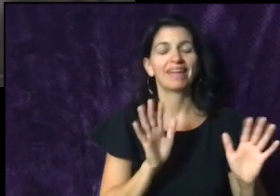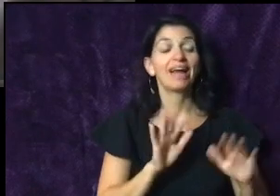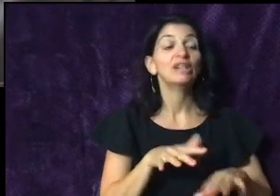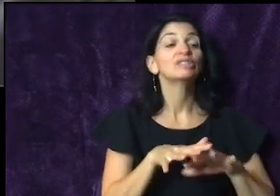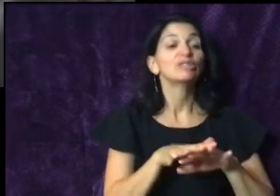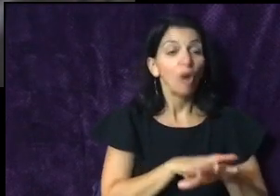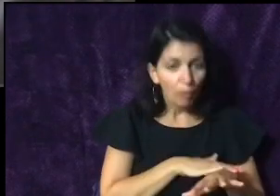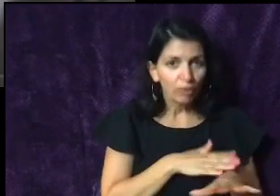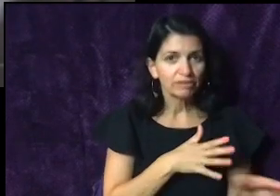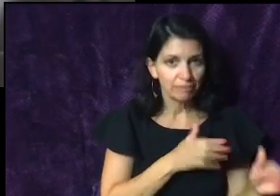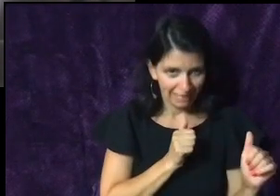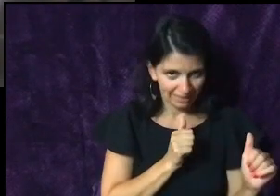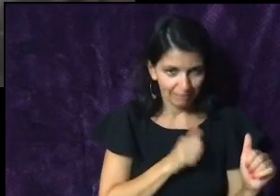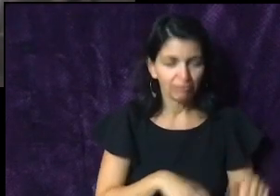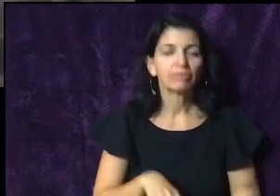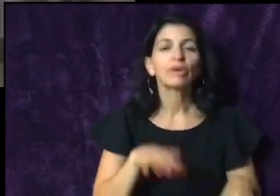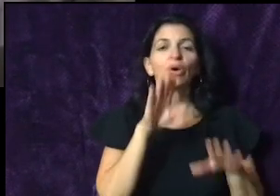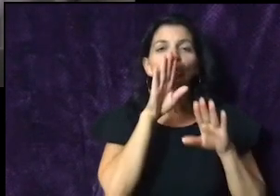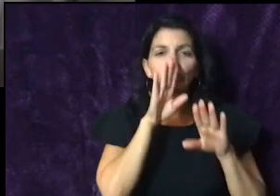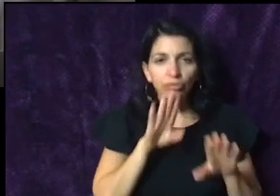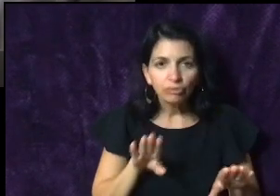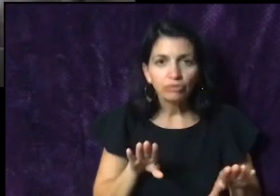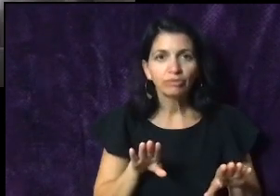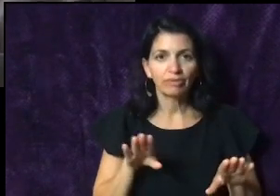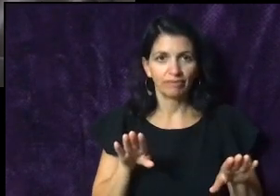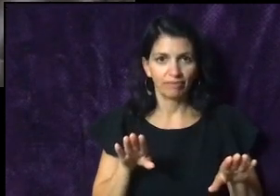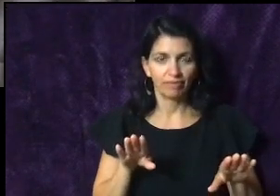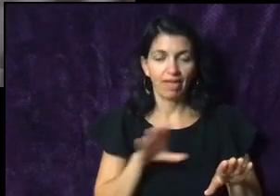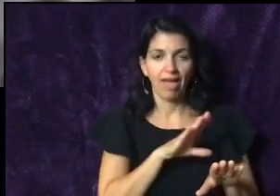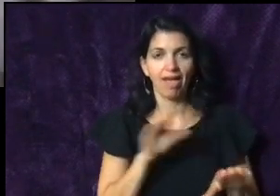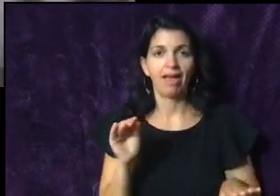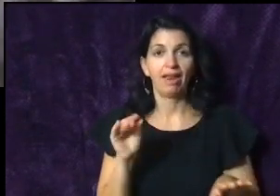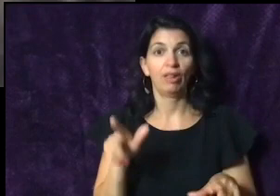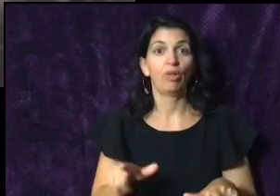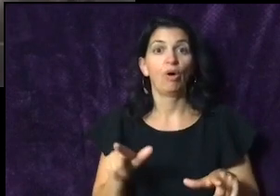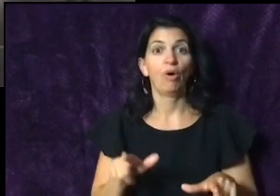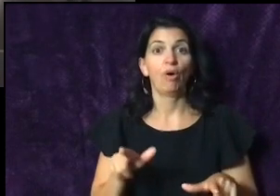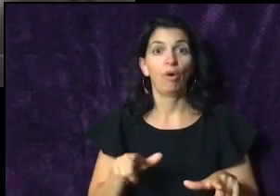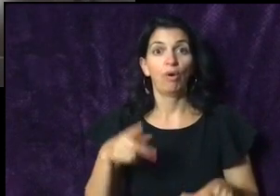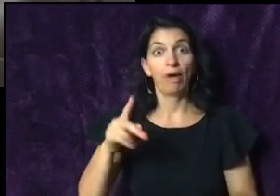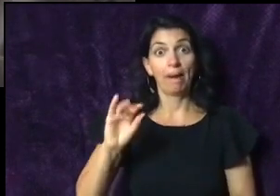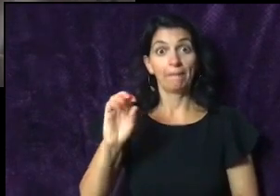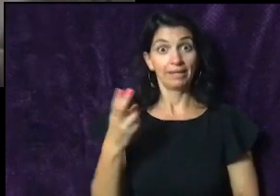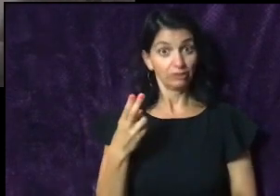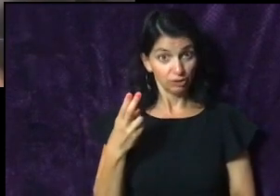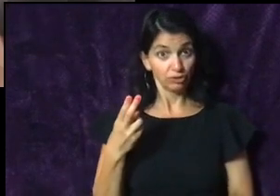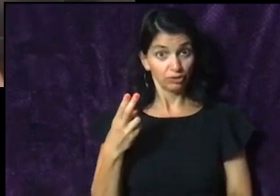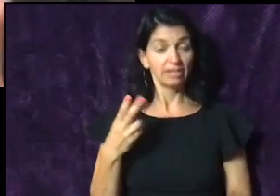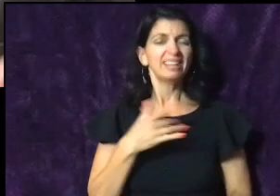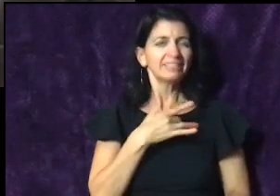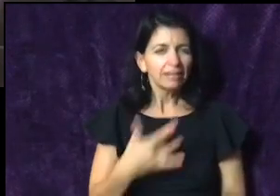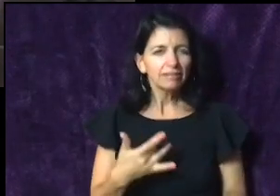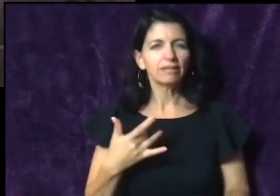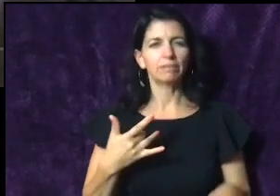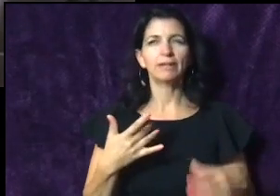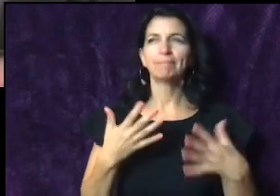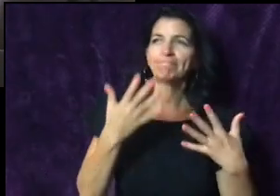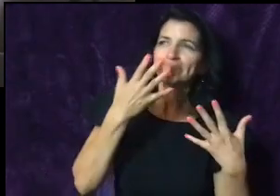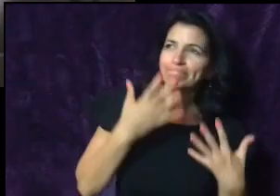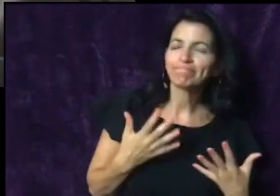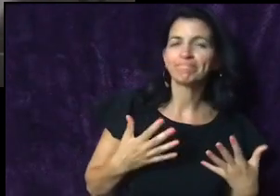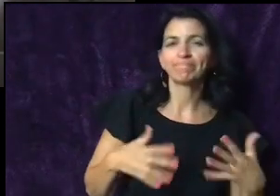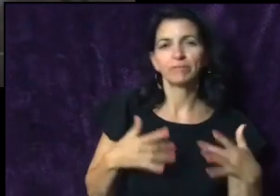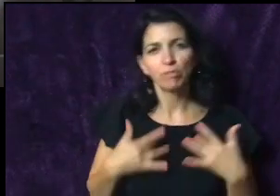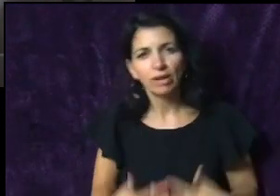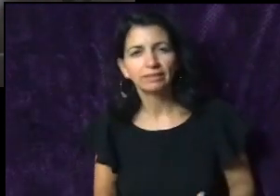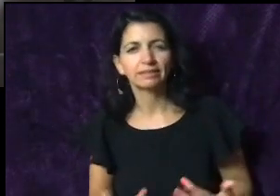softer. The slower the speed, the quieter or softer the volume, and the lower the pitch, the more sort of